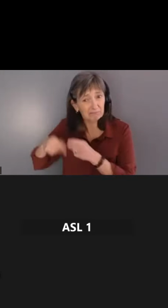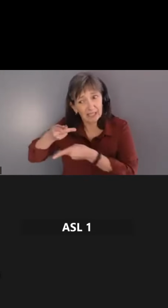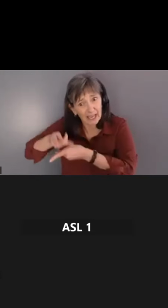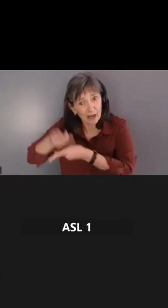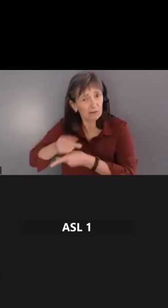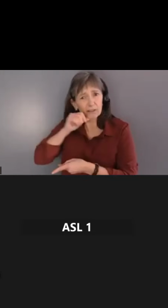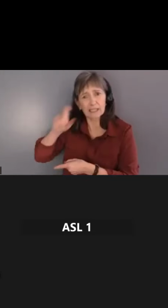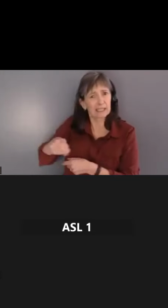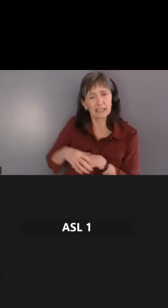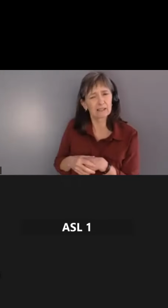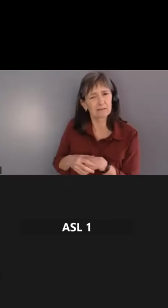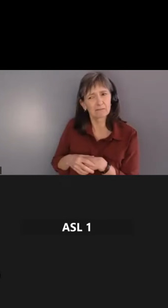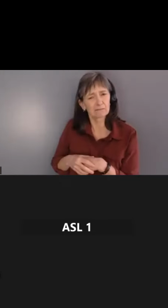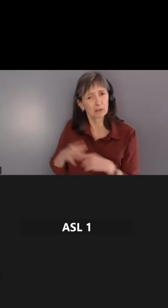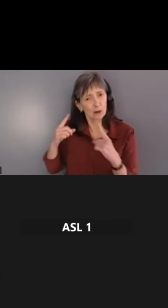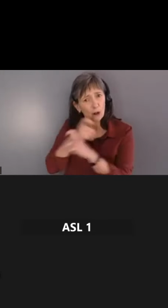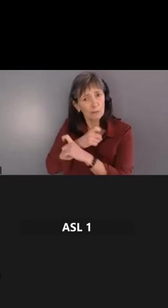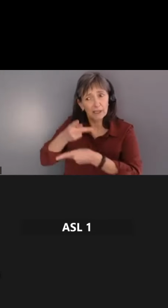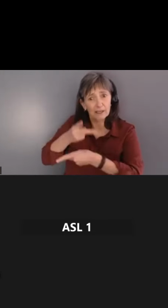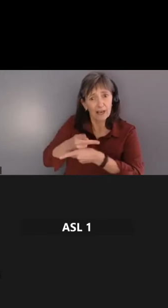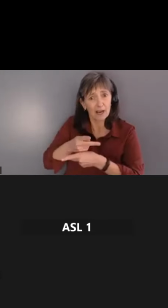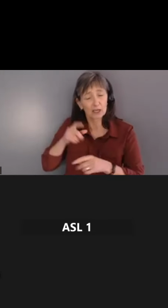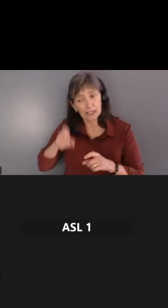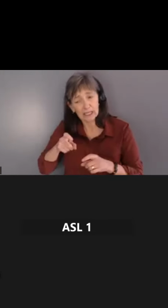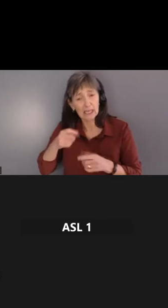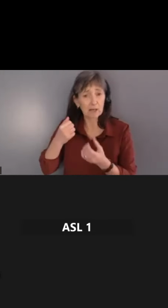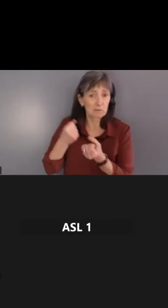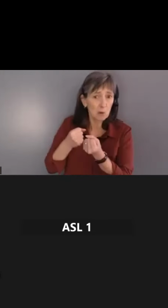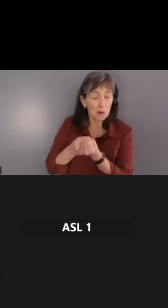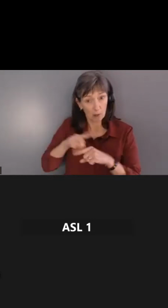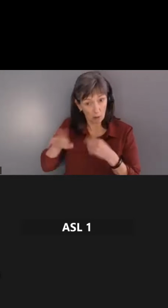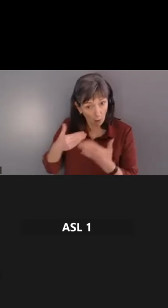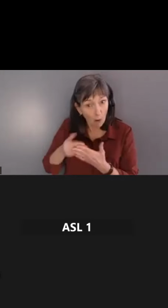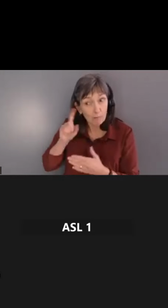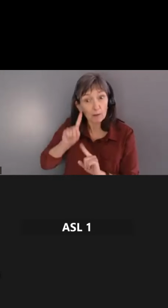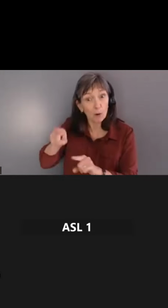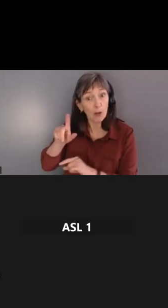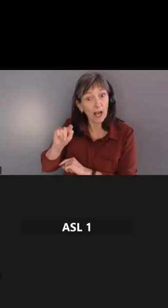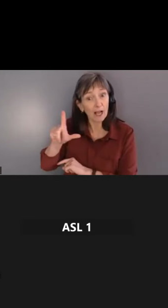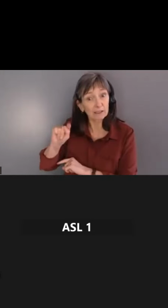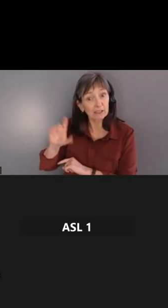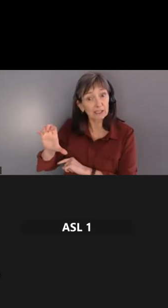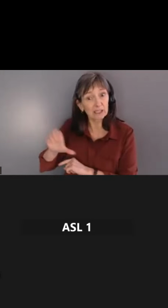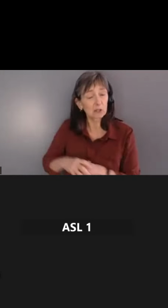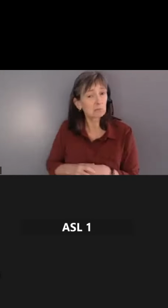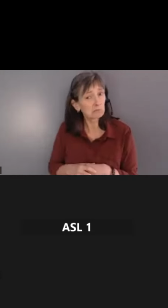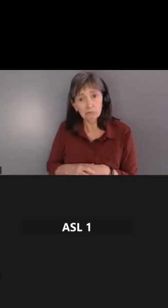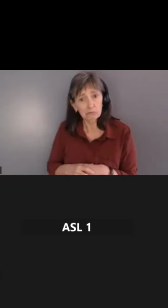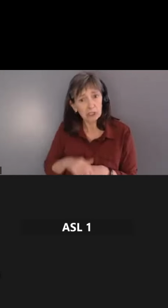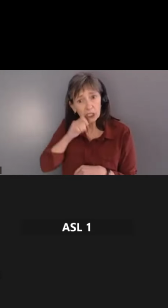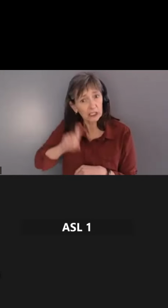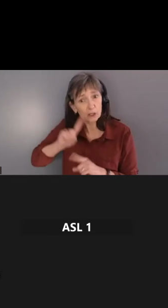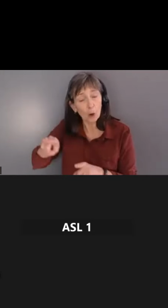adults with complex care needs require care in long-term care homes, but many end up there because of a lack of available home and community